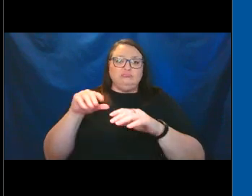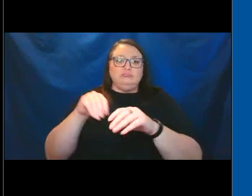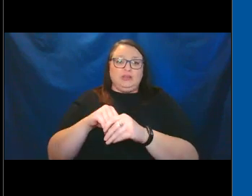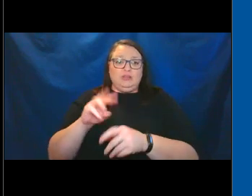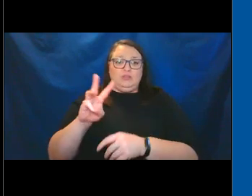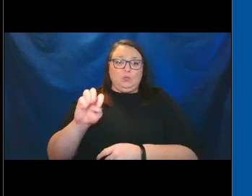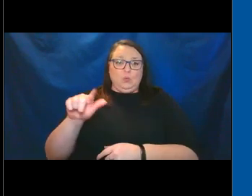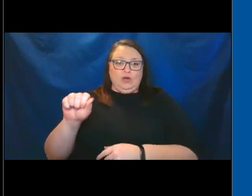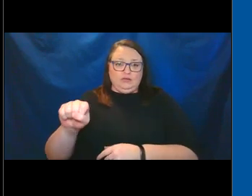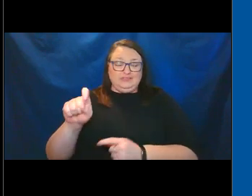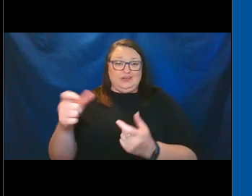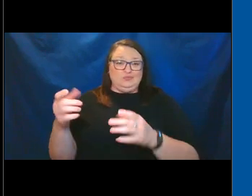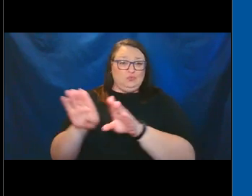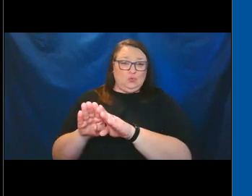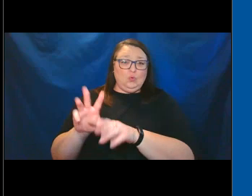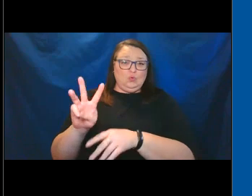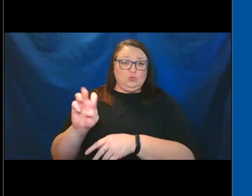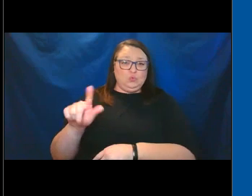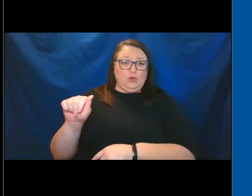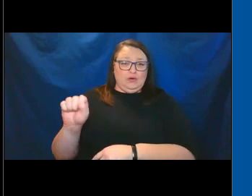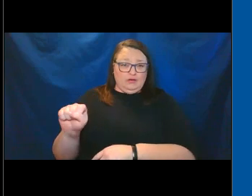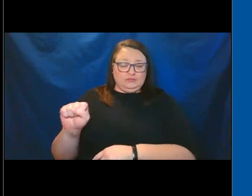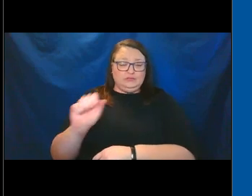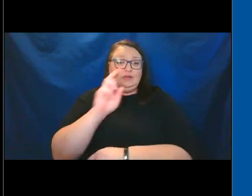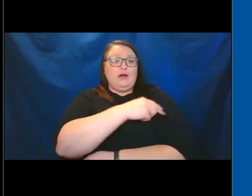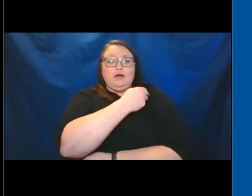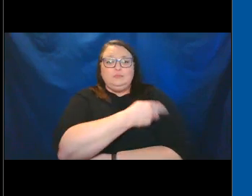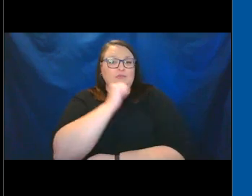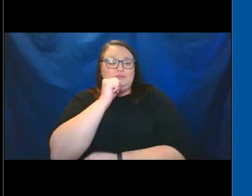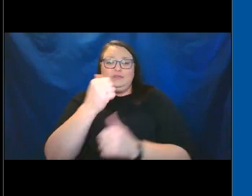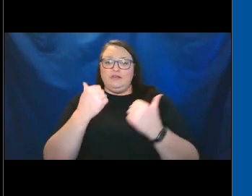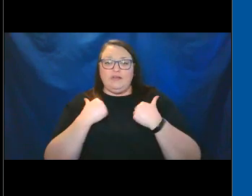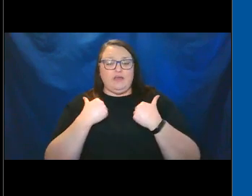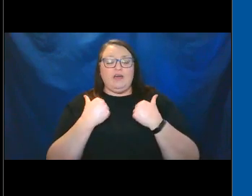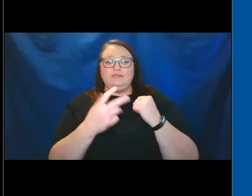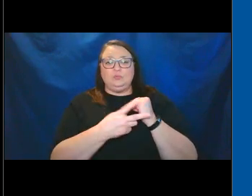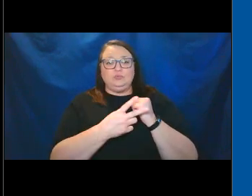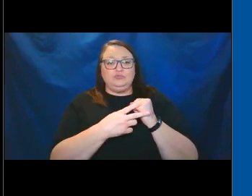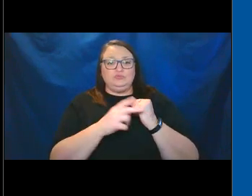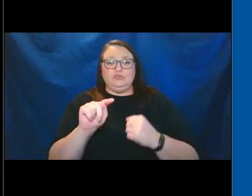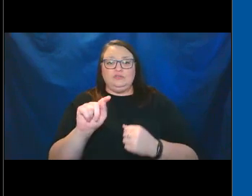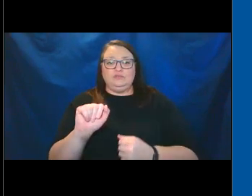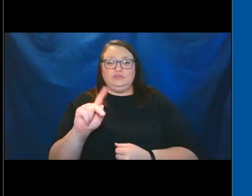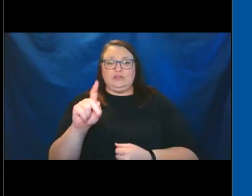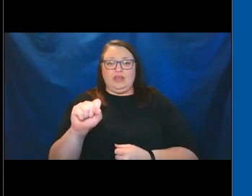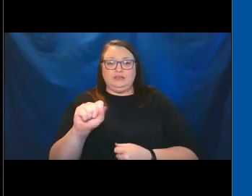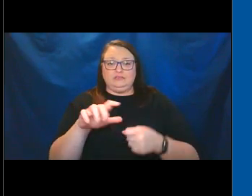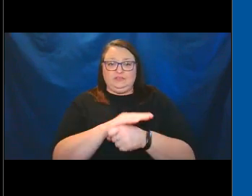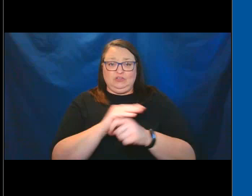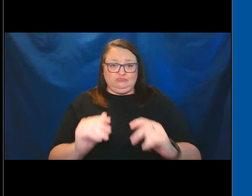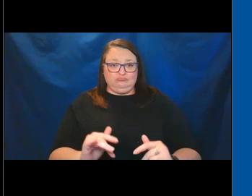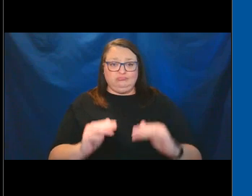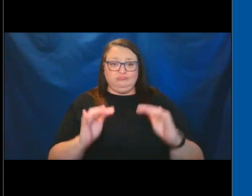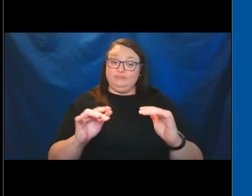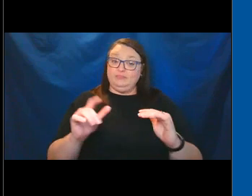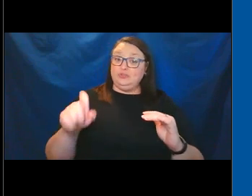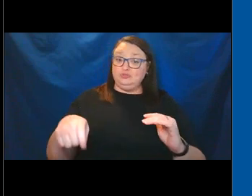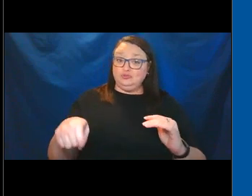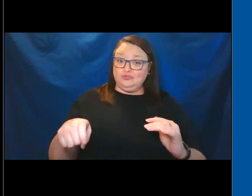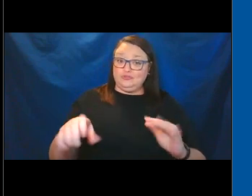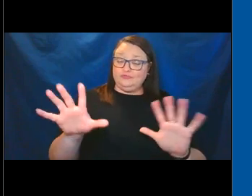the hospital did not have its reserve tanks filled, as I understand they should have. So